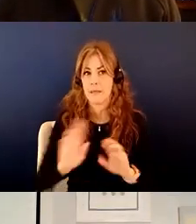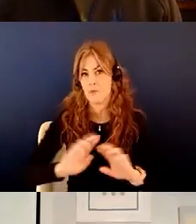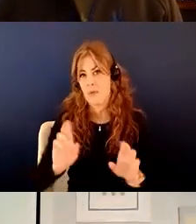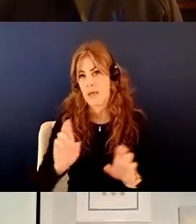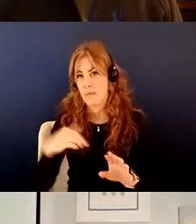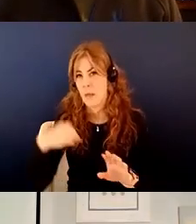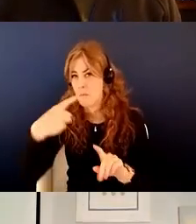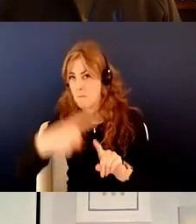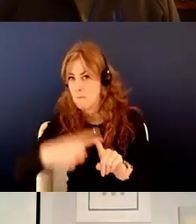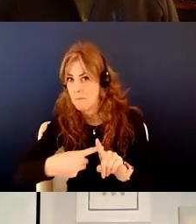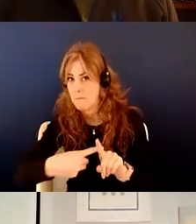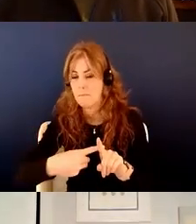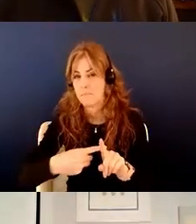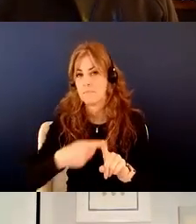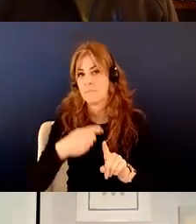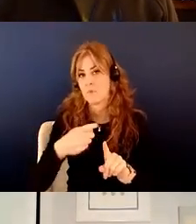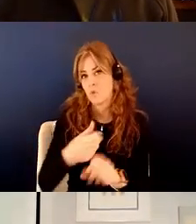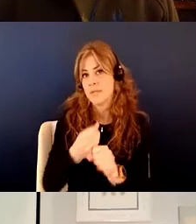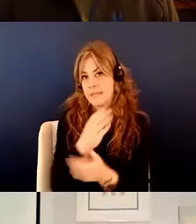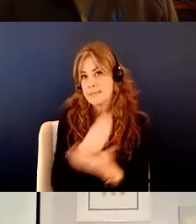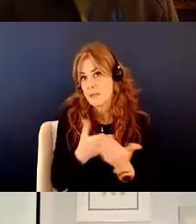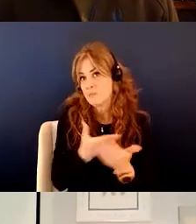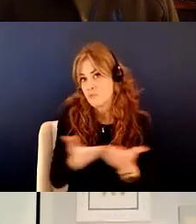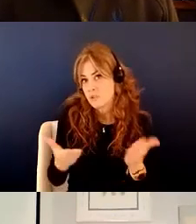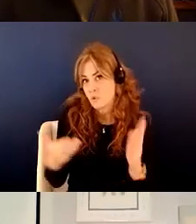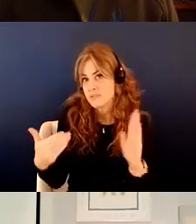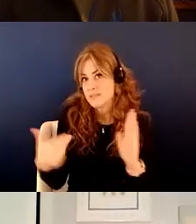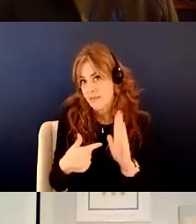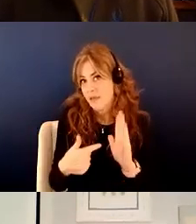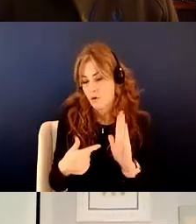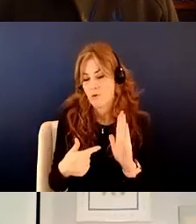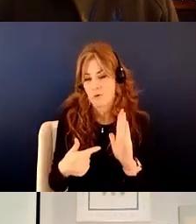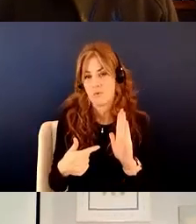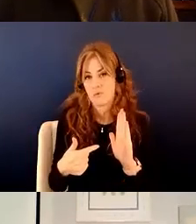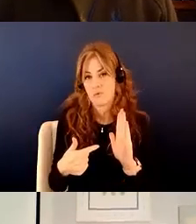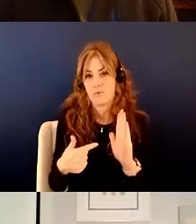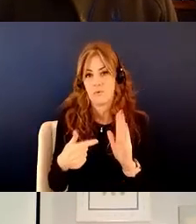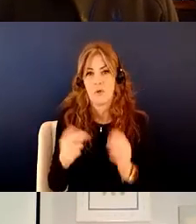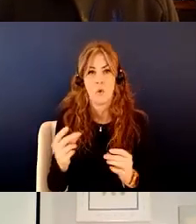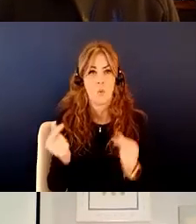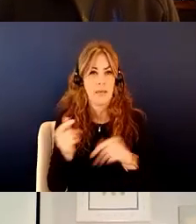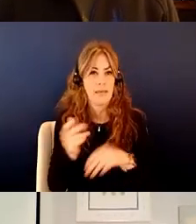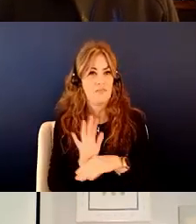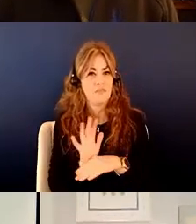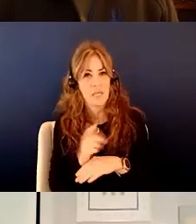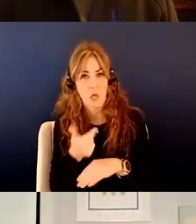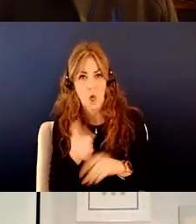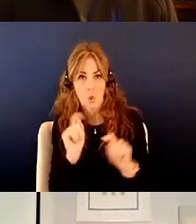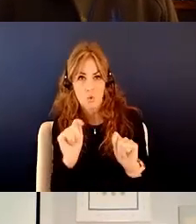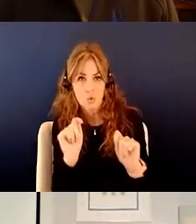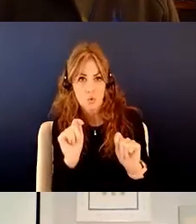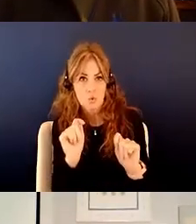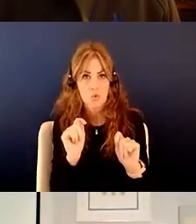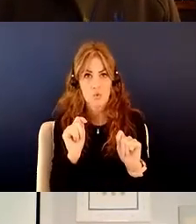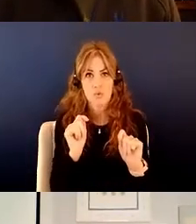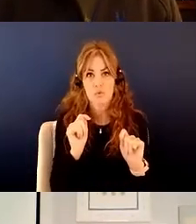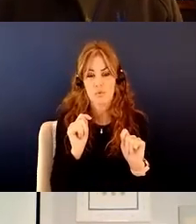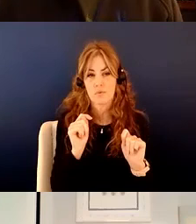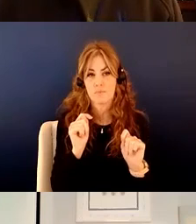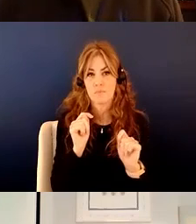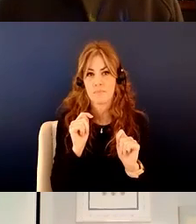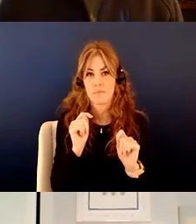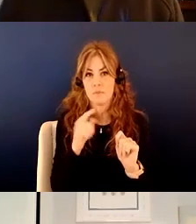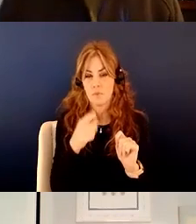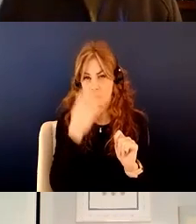so, you'll be able to get some resources there. They're mostly, there's some quick video tutorials right now up that will help